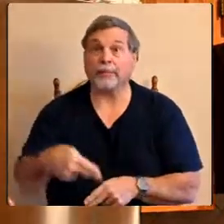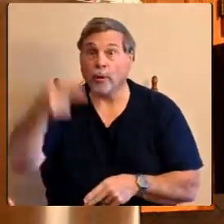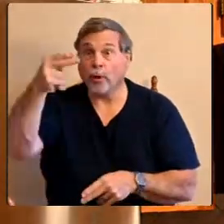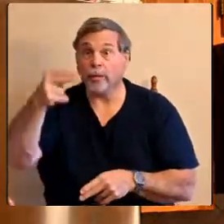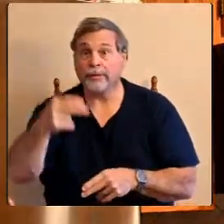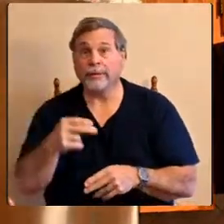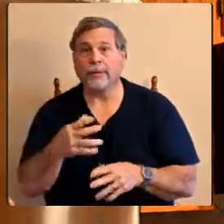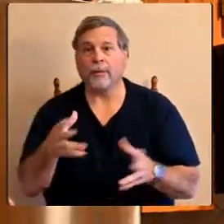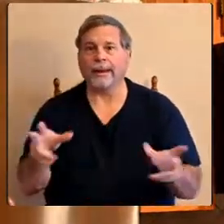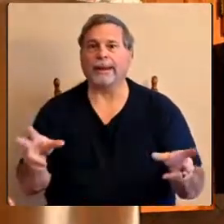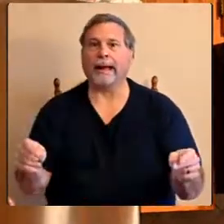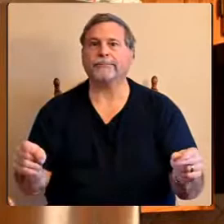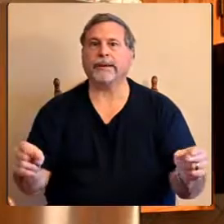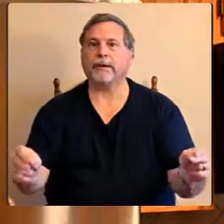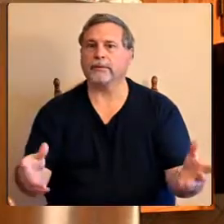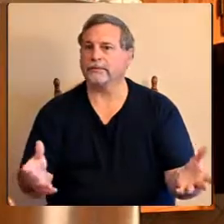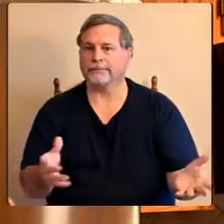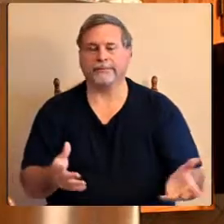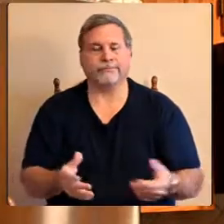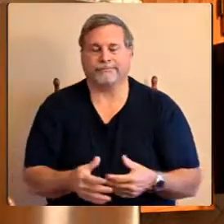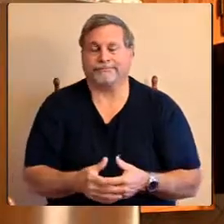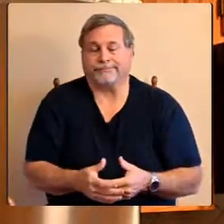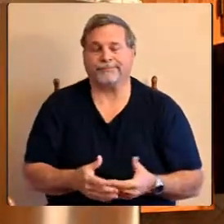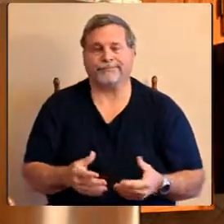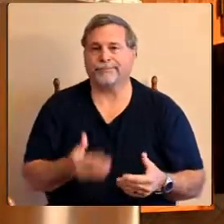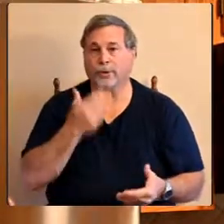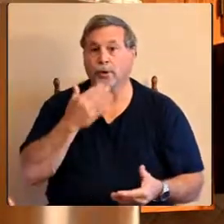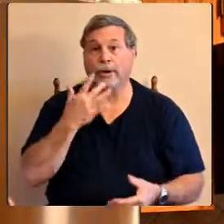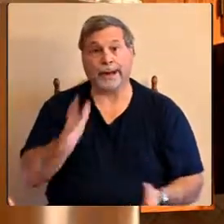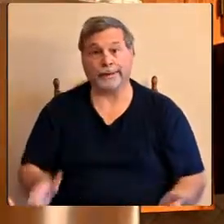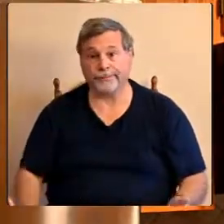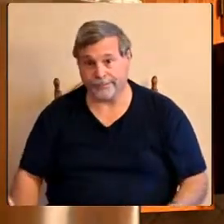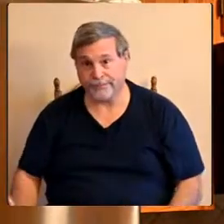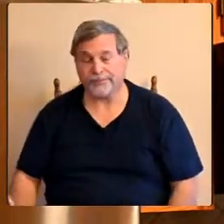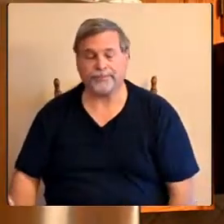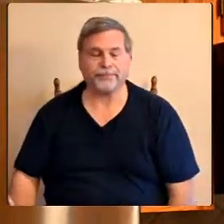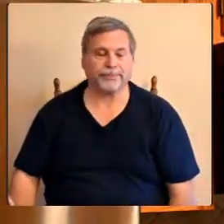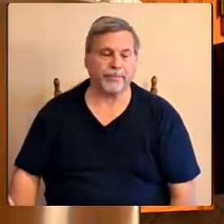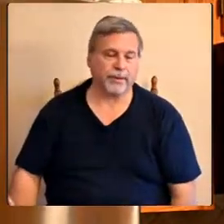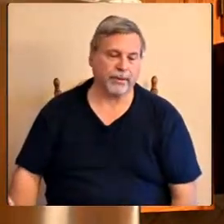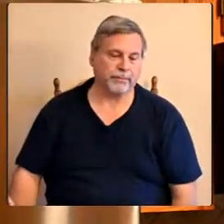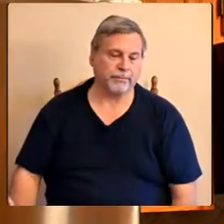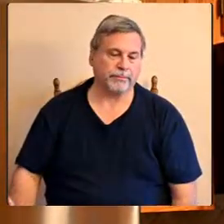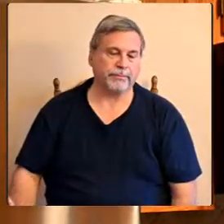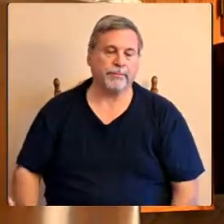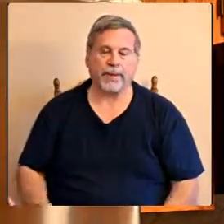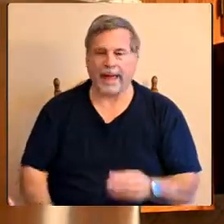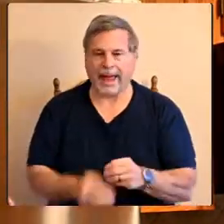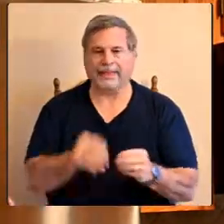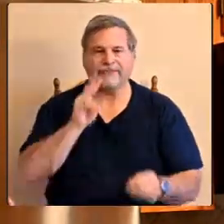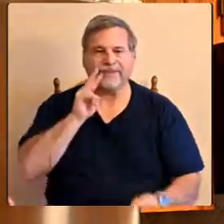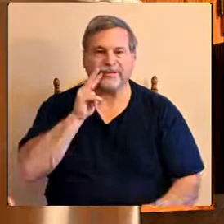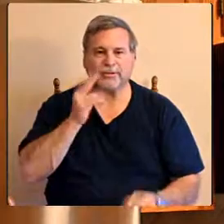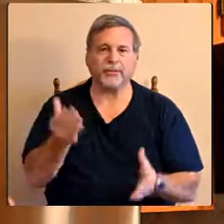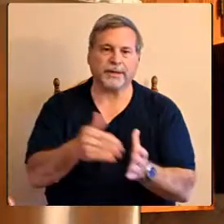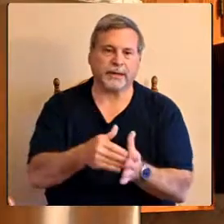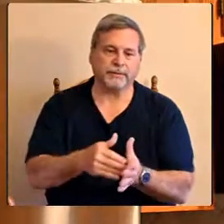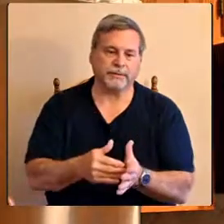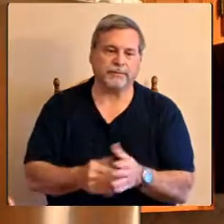north and you want to put lobster in it, good luck. Now we're going to put the vegetables back